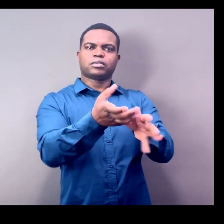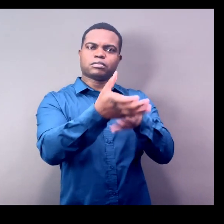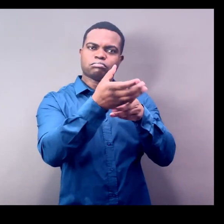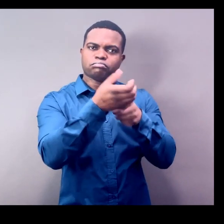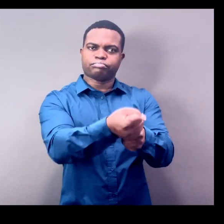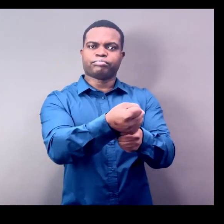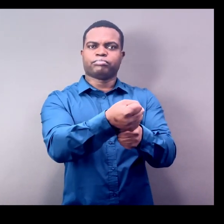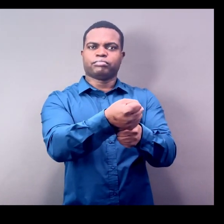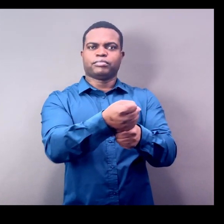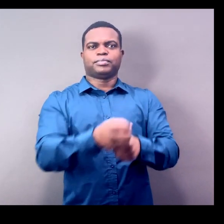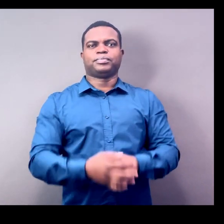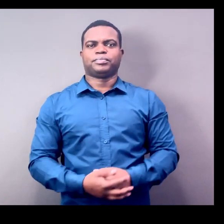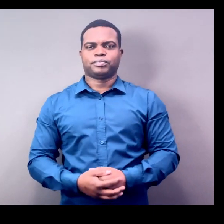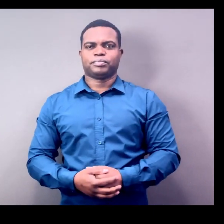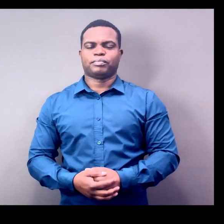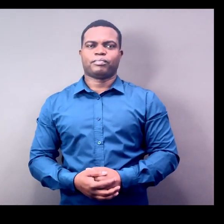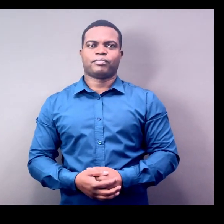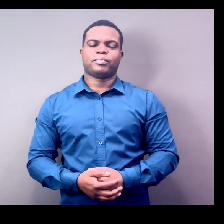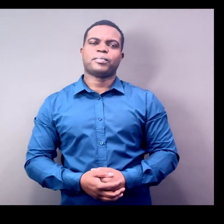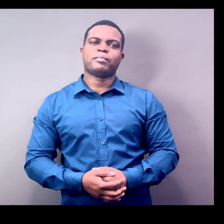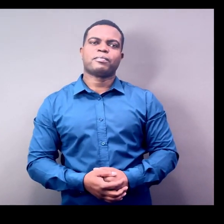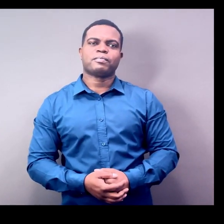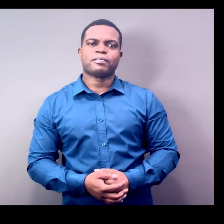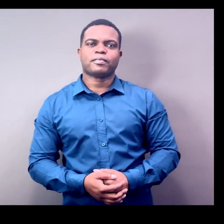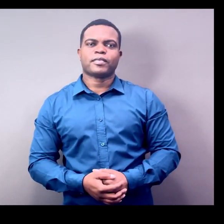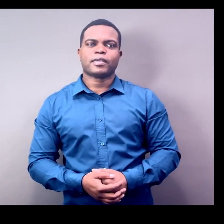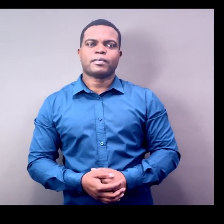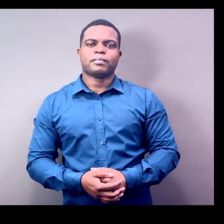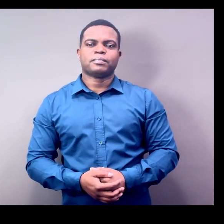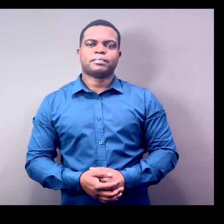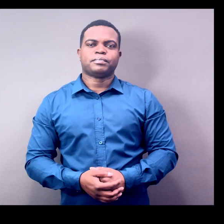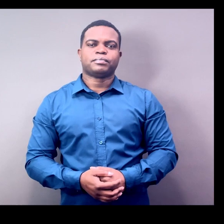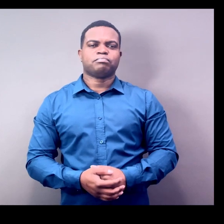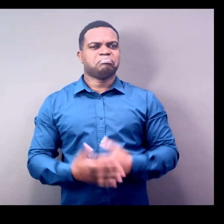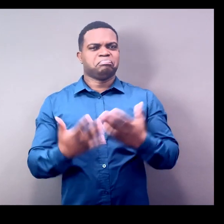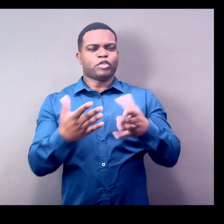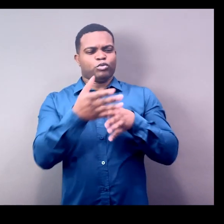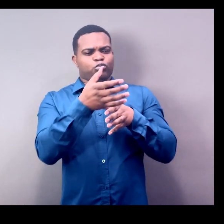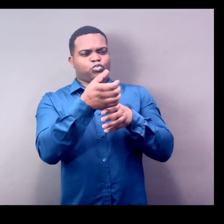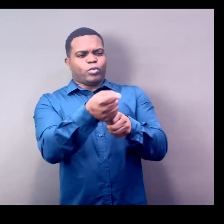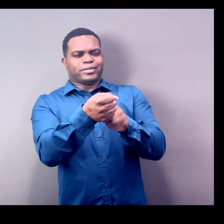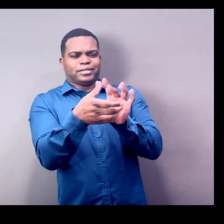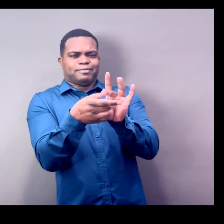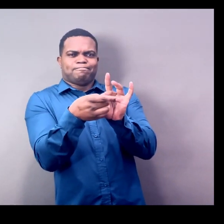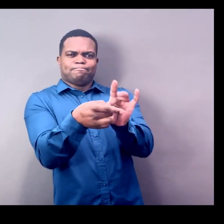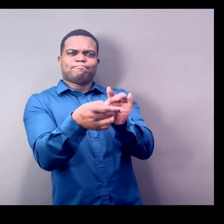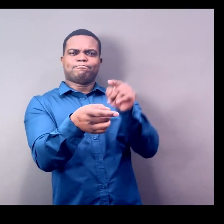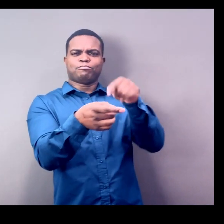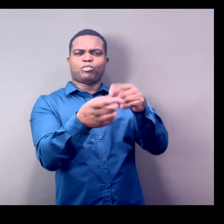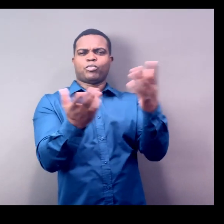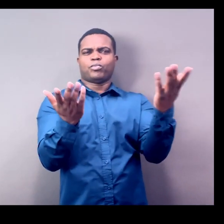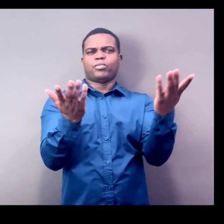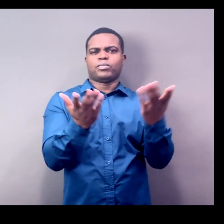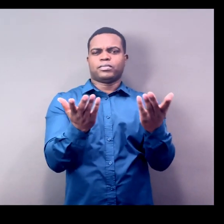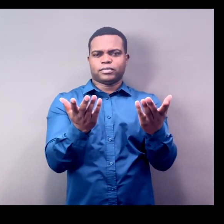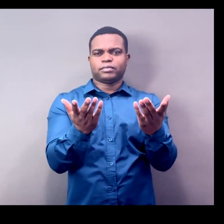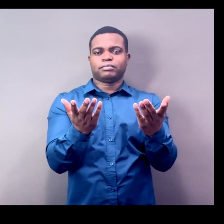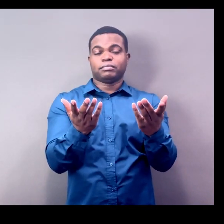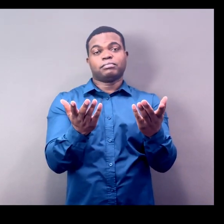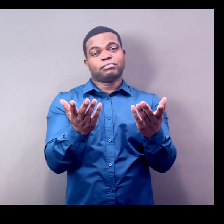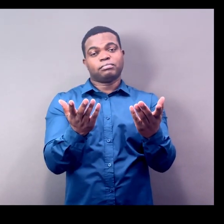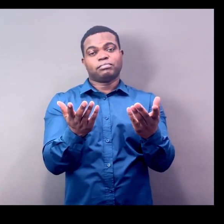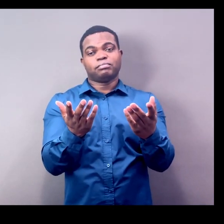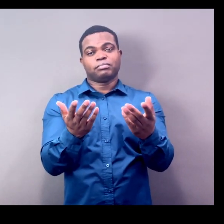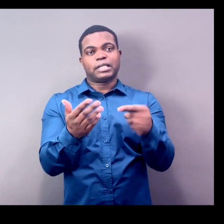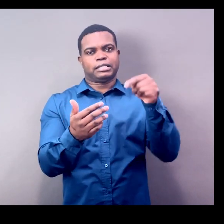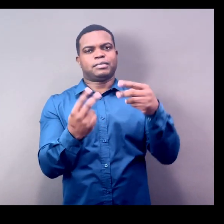credibility with them. So what is trust and credibility? These are